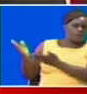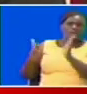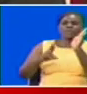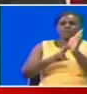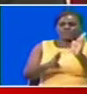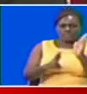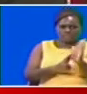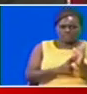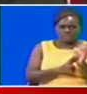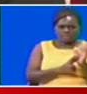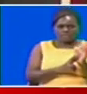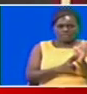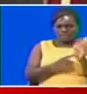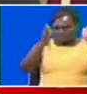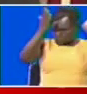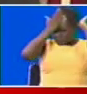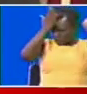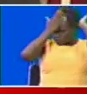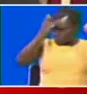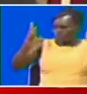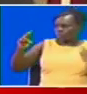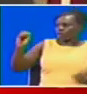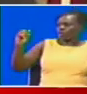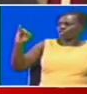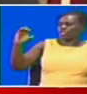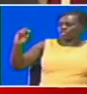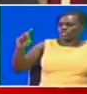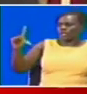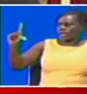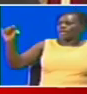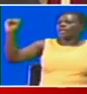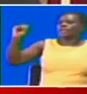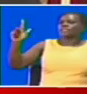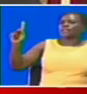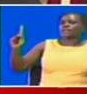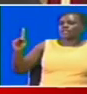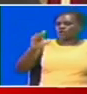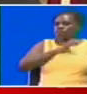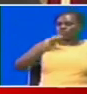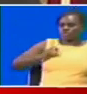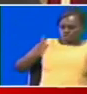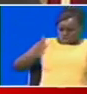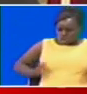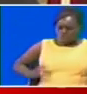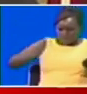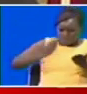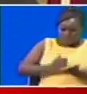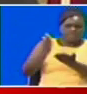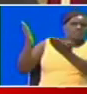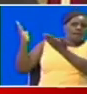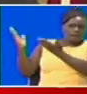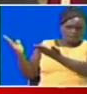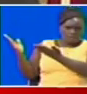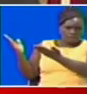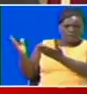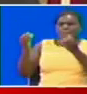by Bishop Protich, the Law Society of Kenya, the Kenya National Commission for Human Rights.